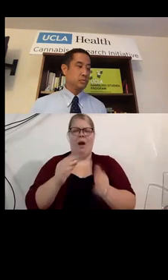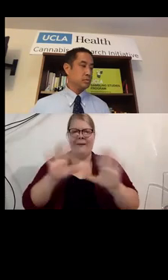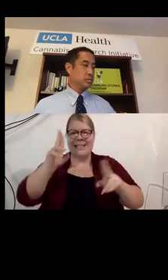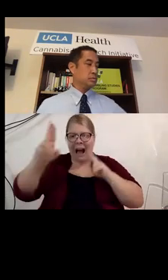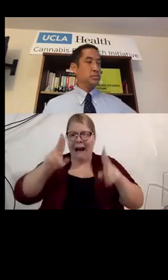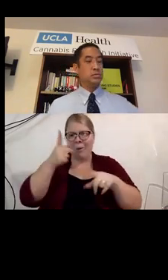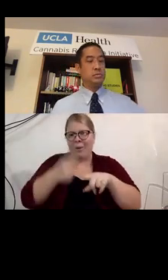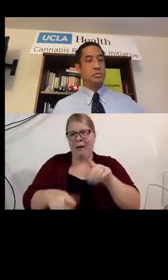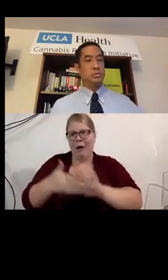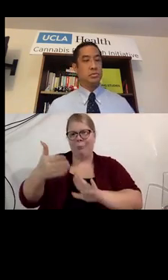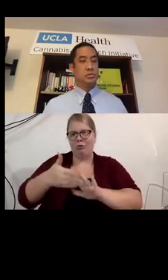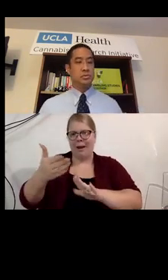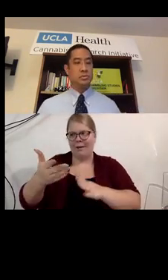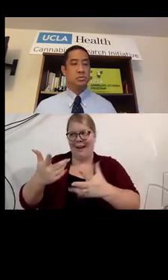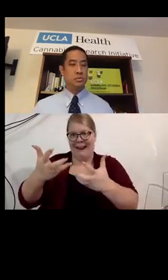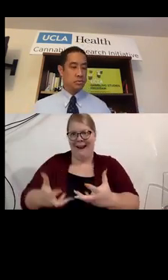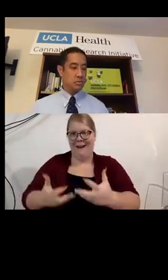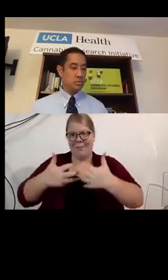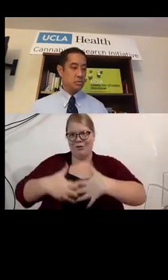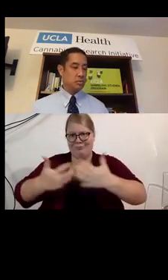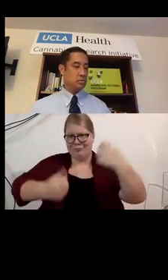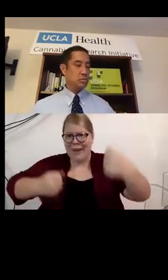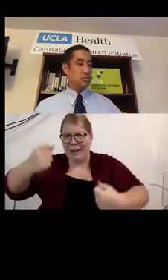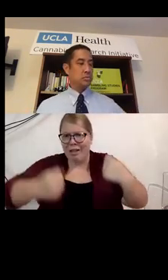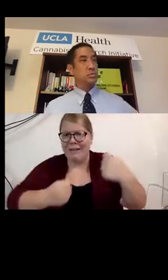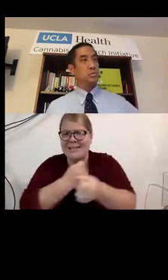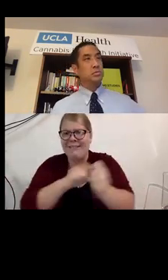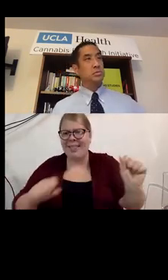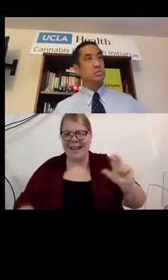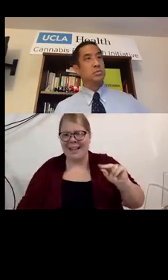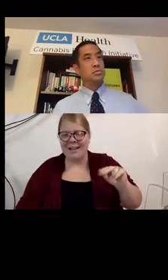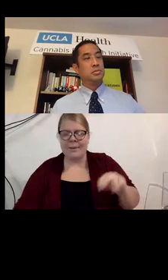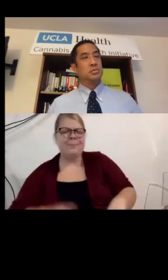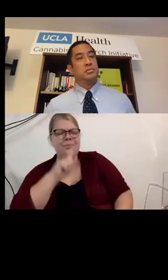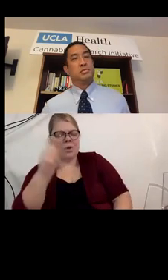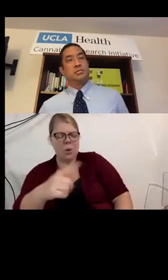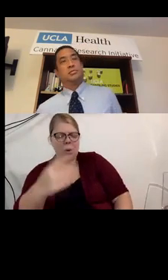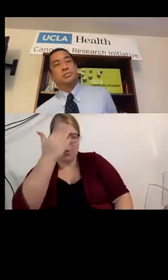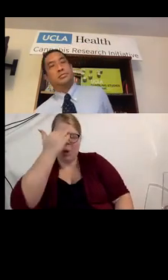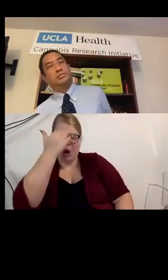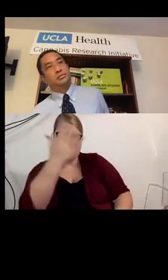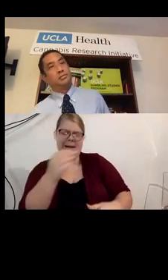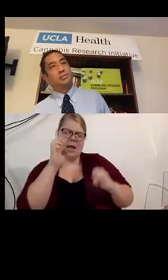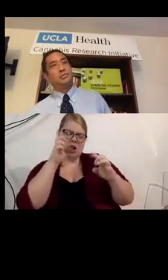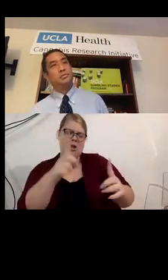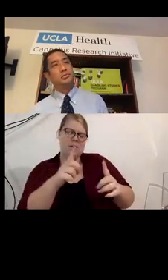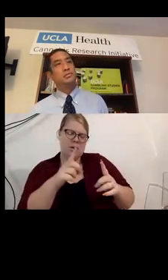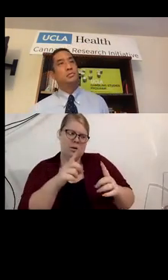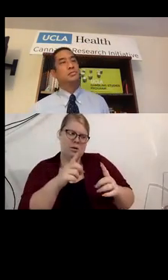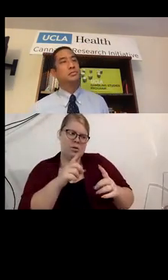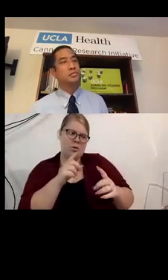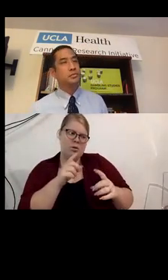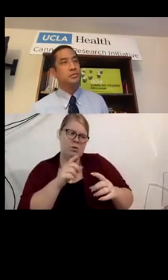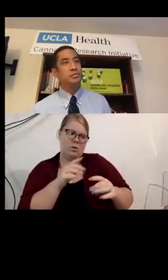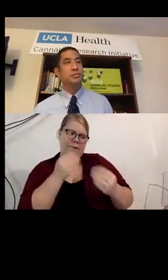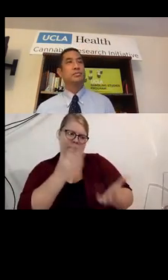Do you have any recommendations on what an awareness or educational message should look like between a gaming operator and